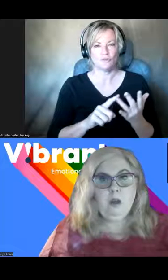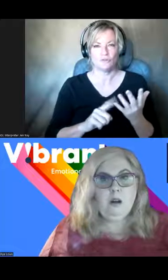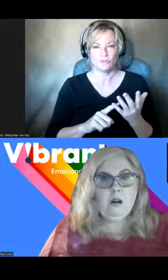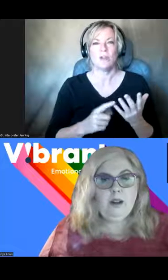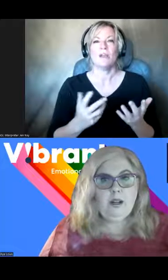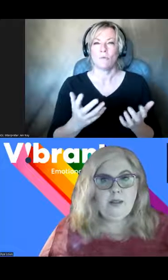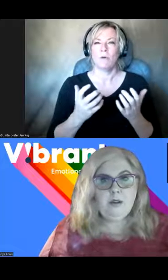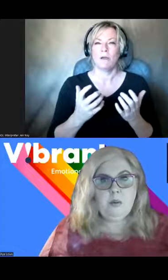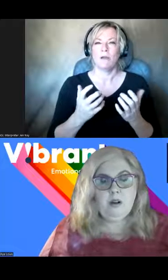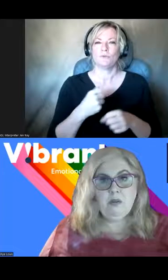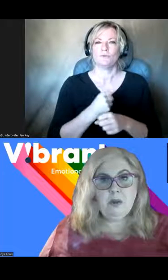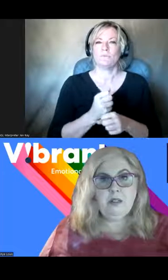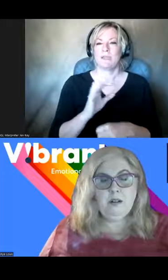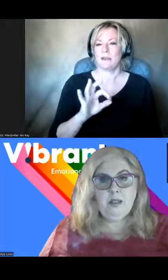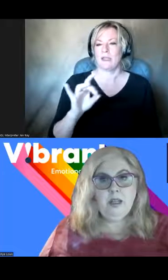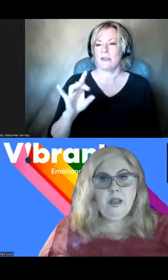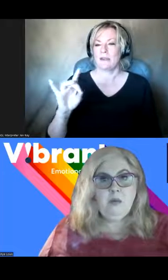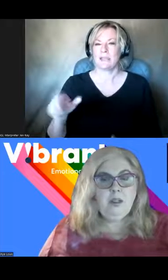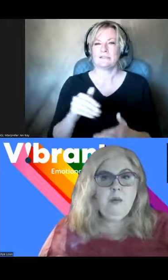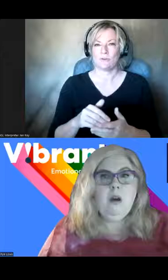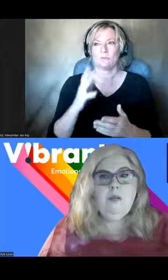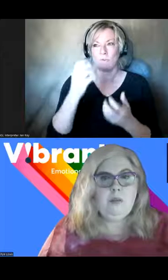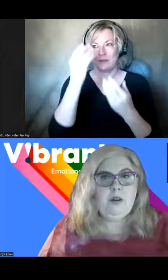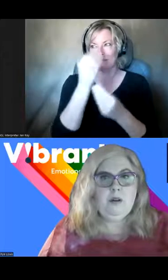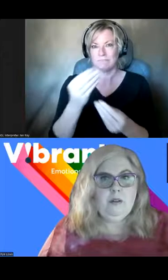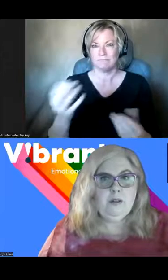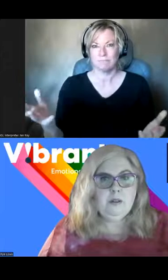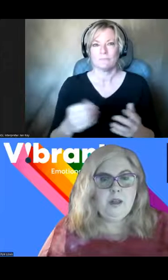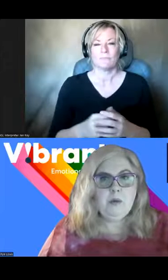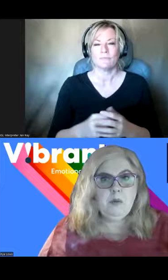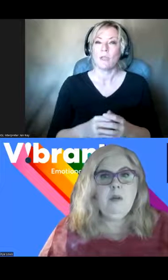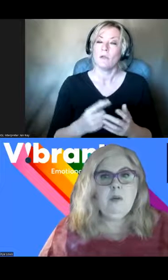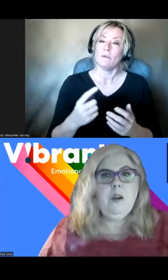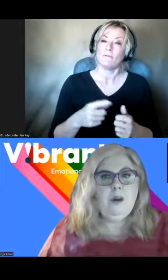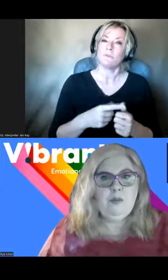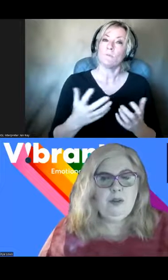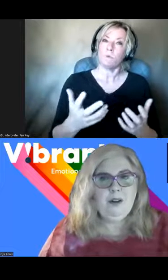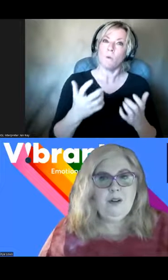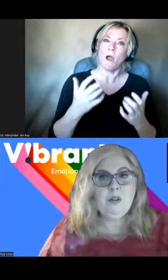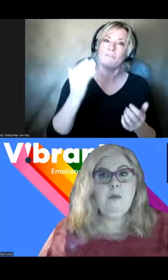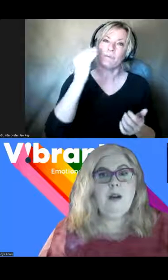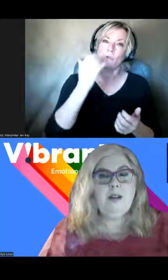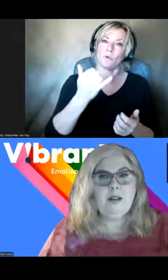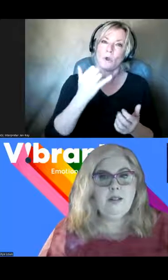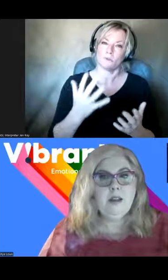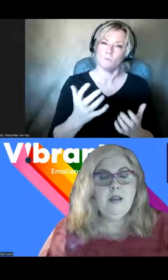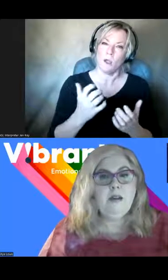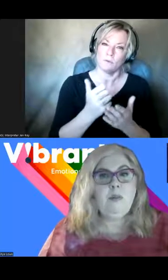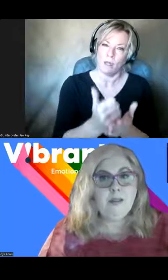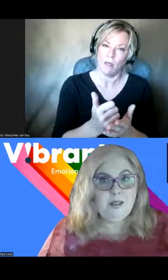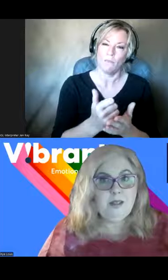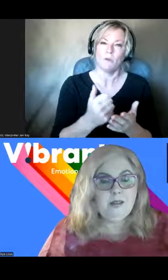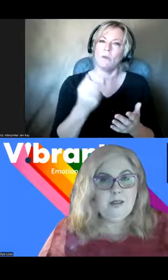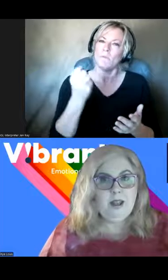make our 988 centers aware of, particularly one that we want familiar callers. Like we want to help familiar callers. We recognize